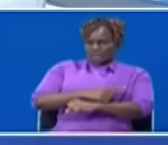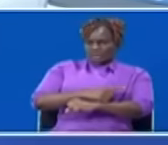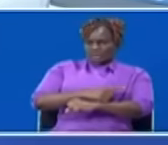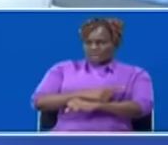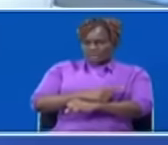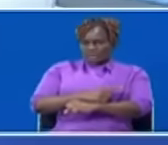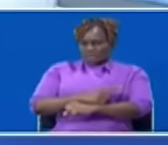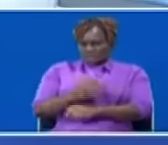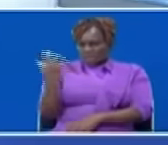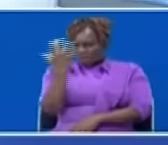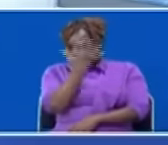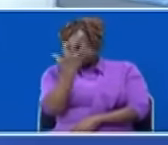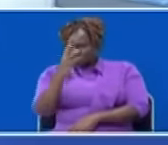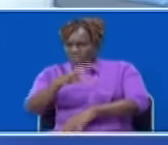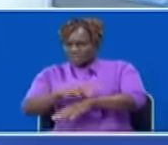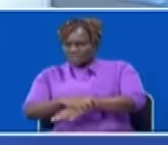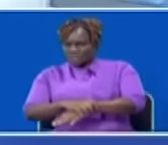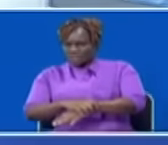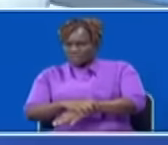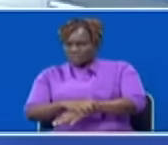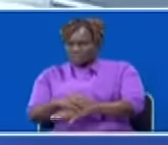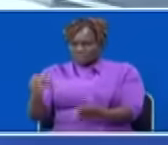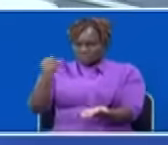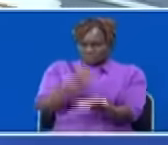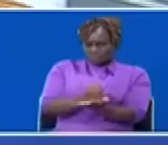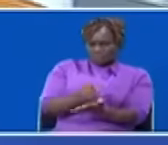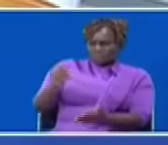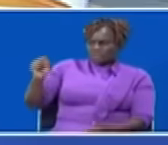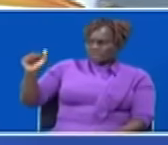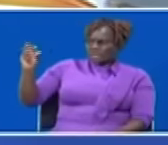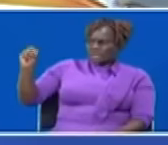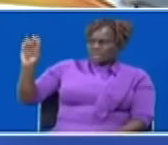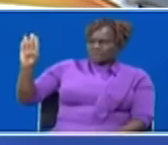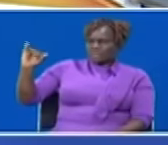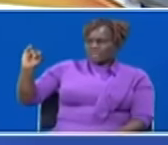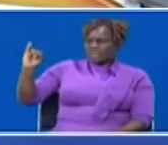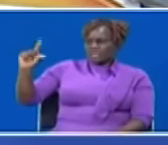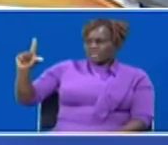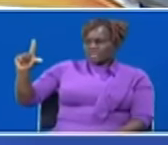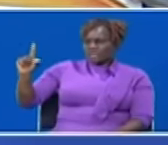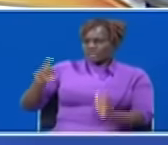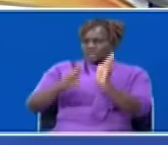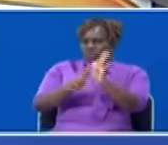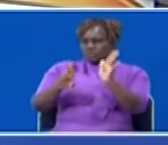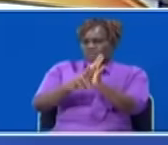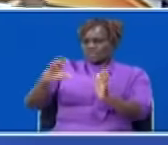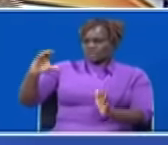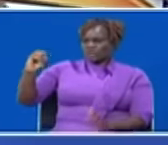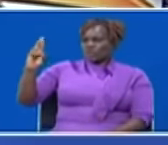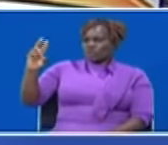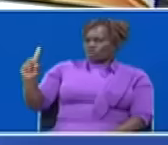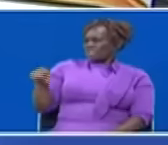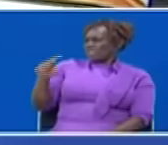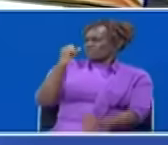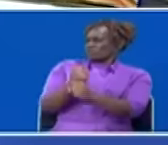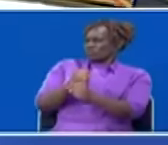have been an embarrassment mm-hmm. when we purported to appoint Helen Sambili. Mm-hmm. to represent court mm-hmm. in the negotiations over IBC. Mm-hmm. What did she